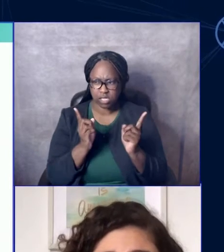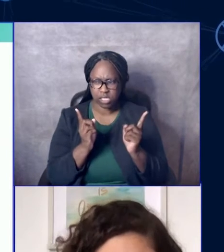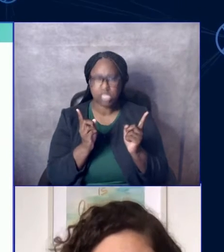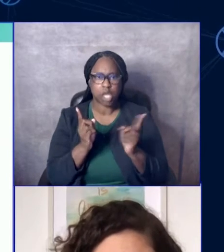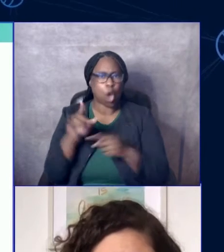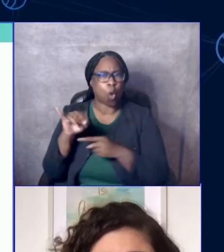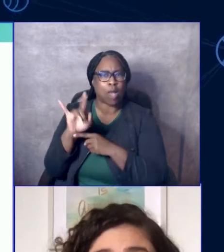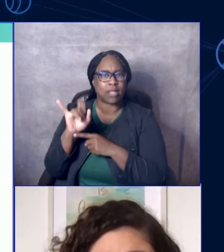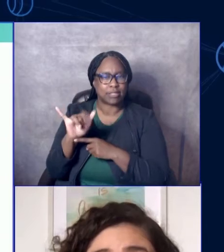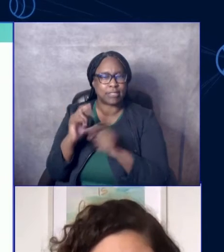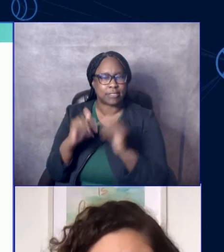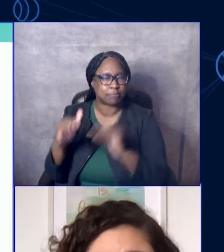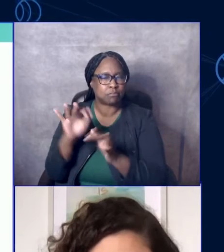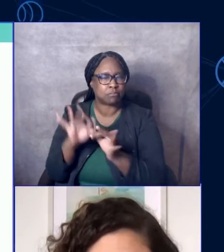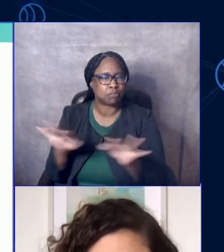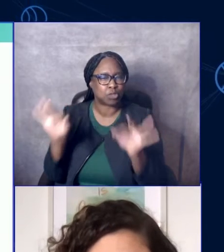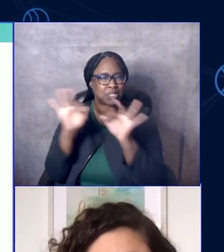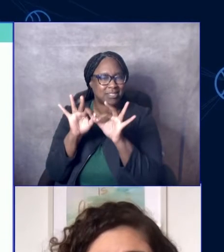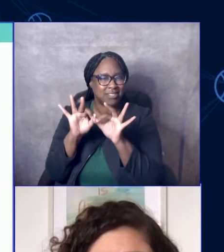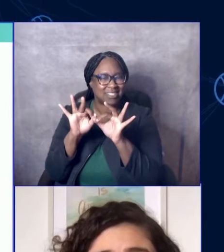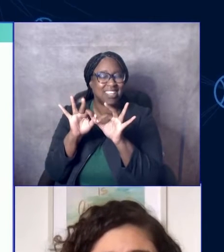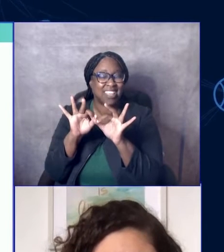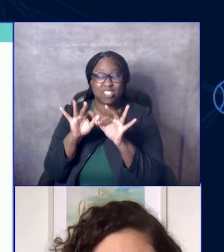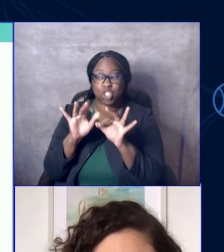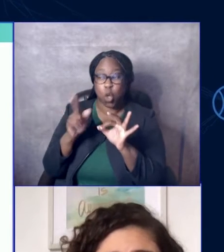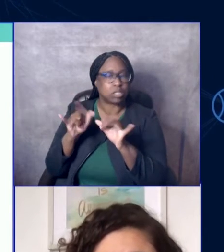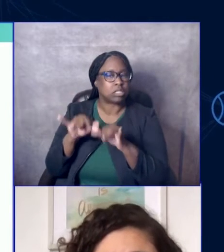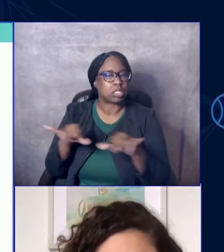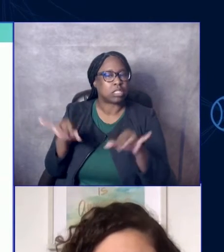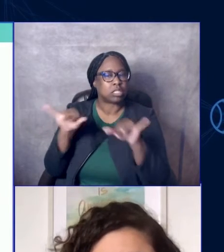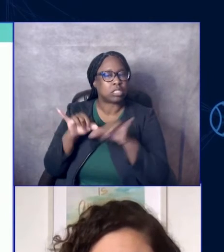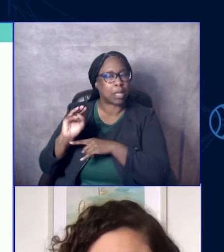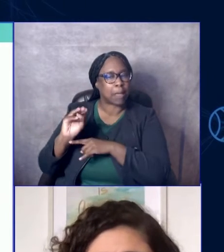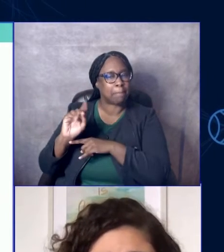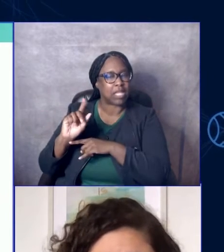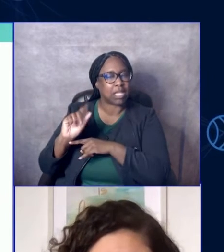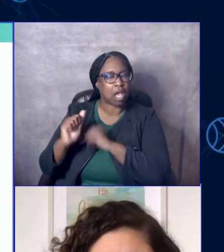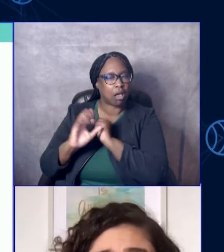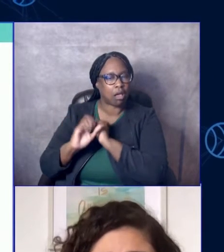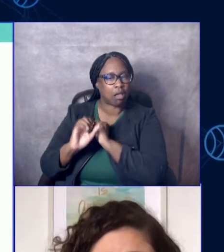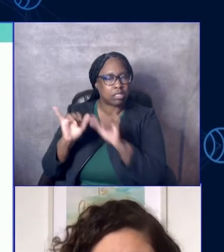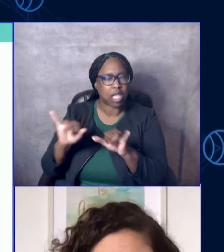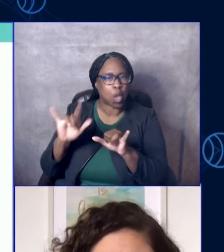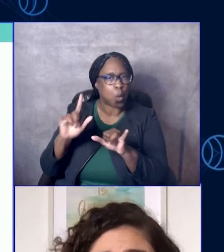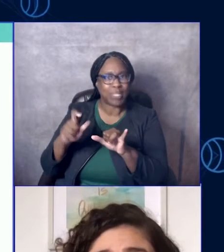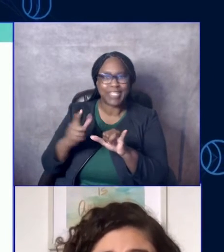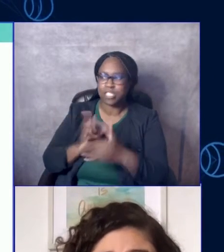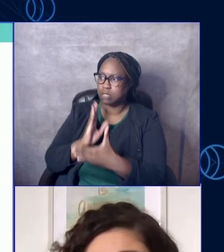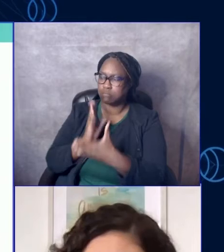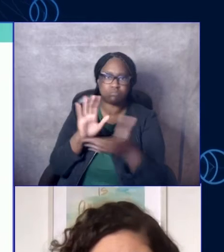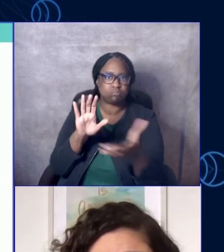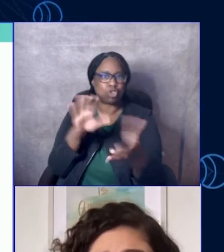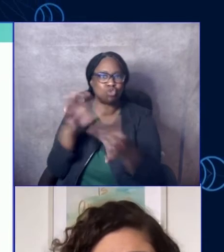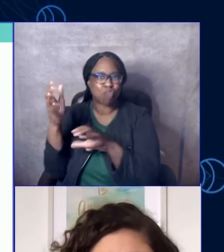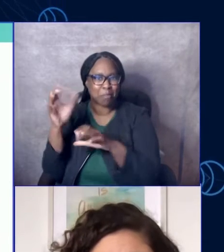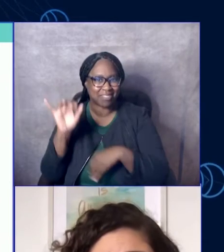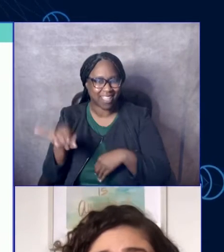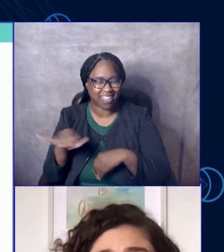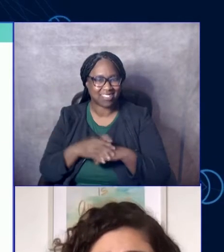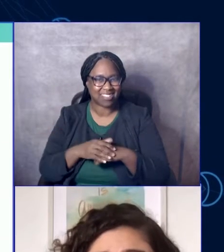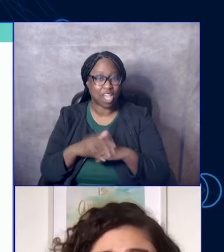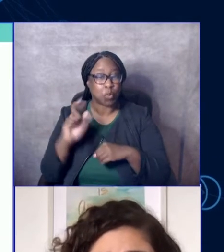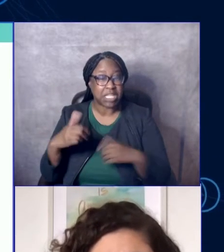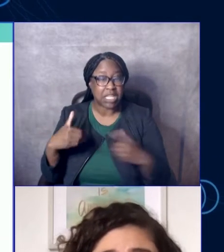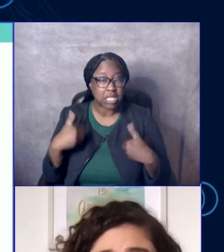media landscape. We need that. We need to ensure there's more directly impacted people, people of color, young women, queer people